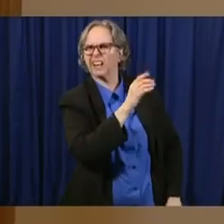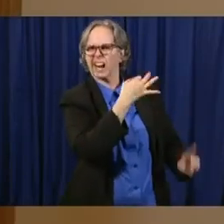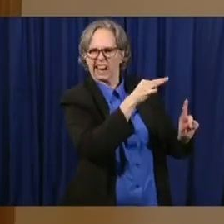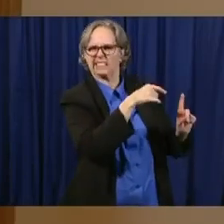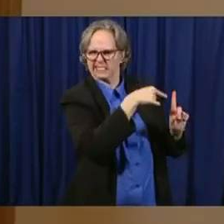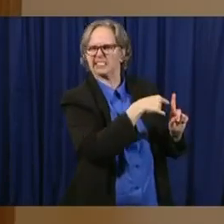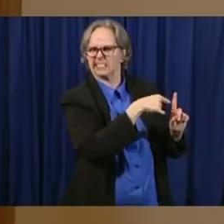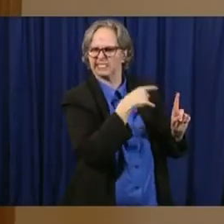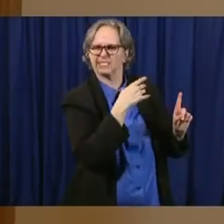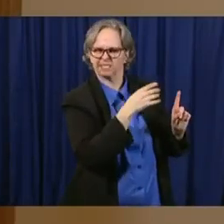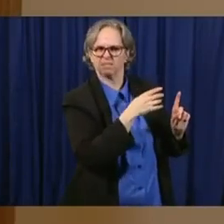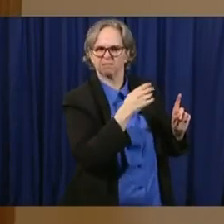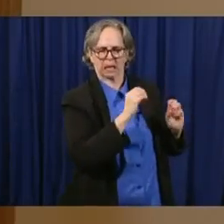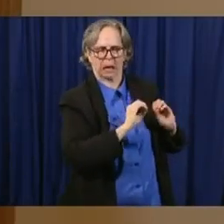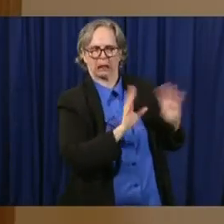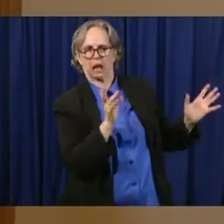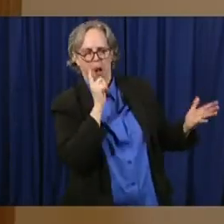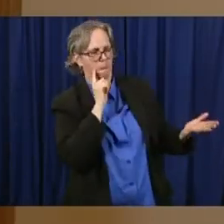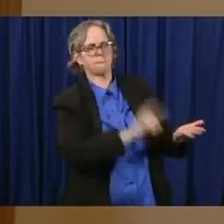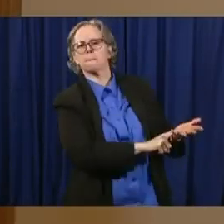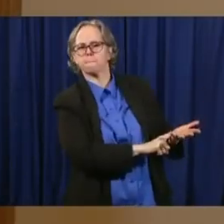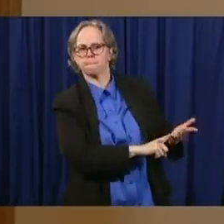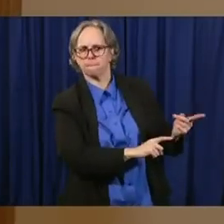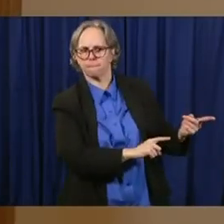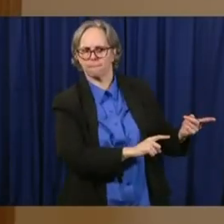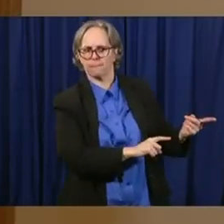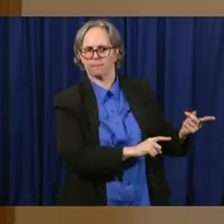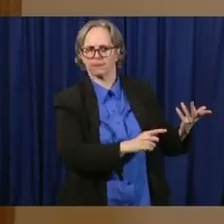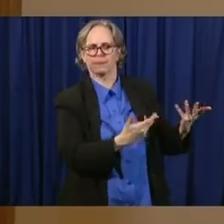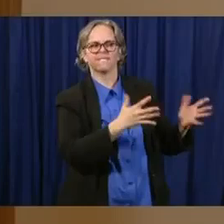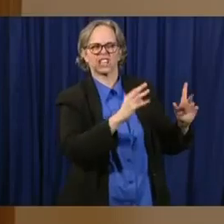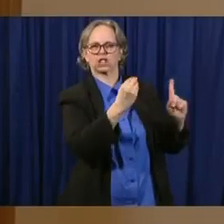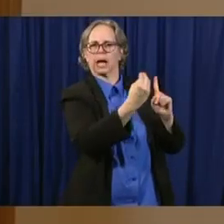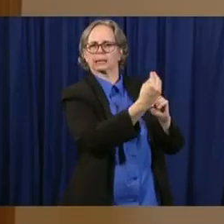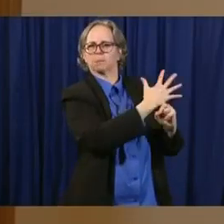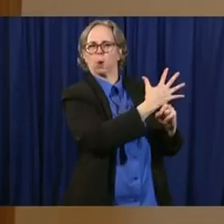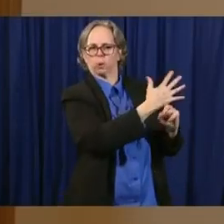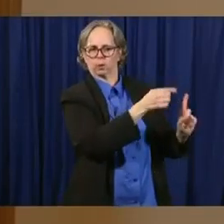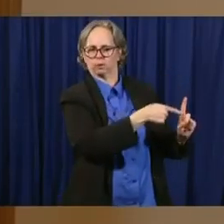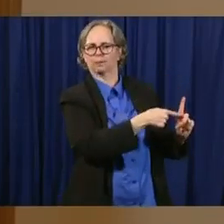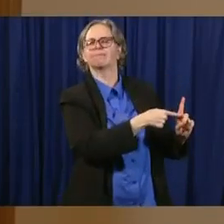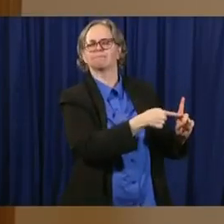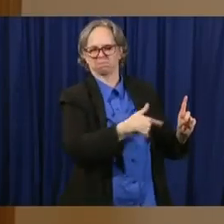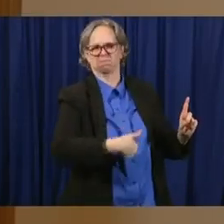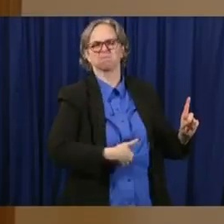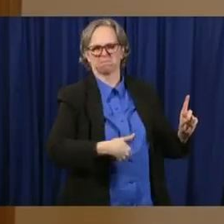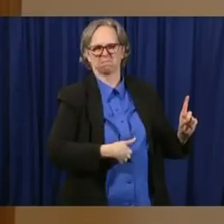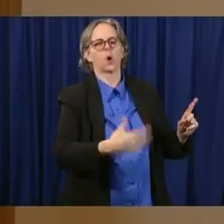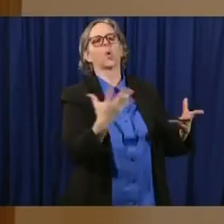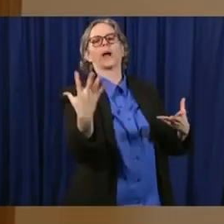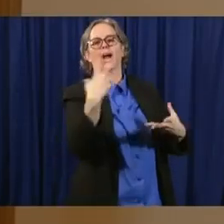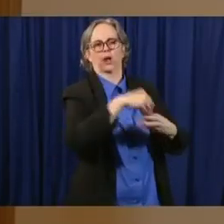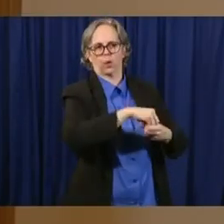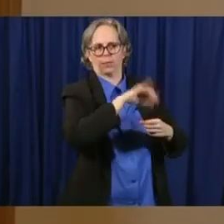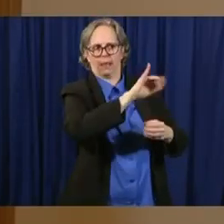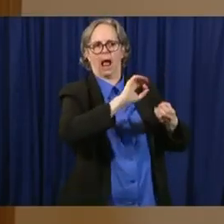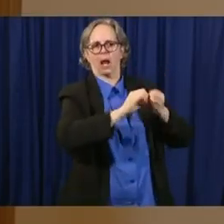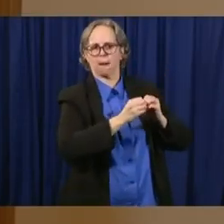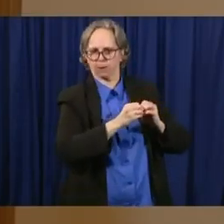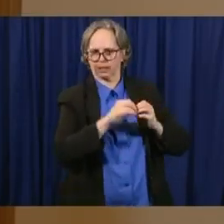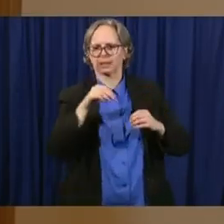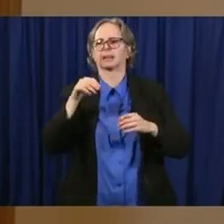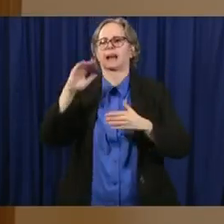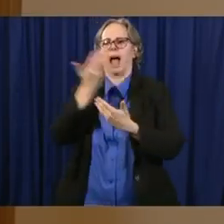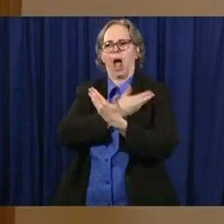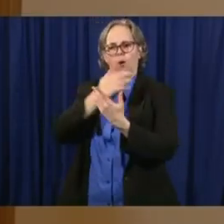very clear person who tested positive as their exposure is also counted. So we see the tip of the iceberg right